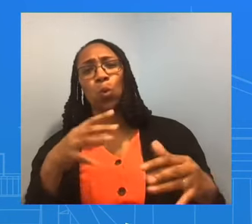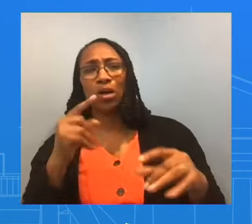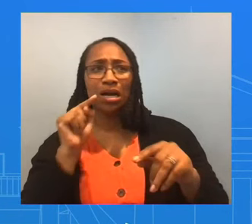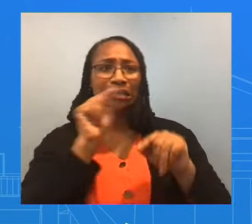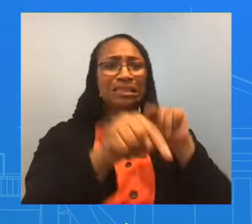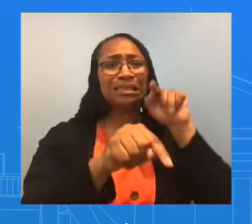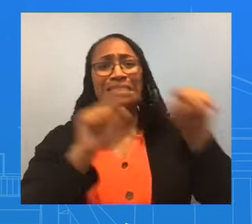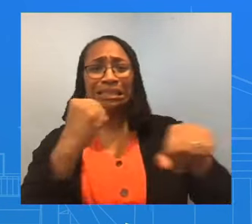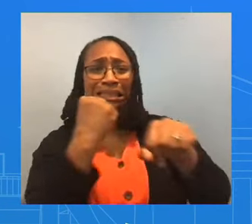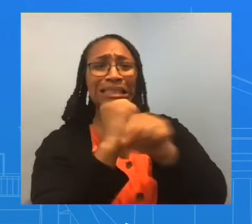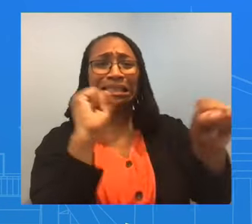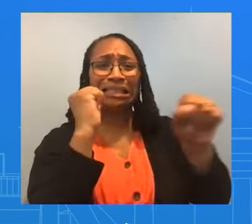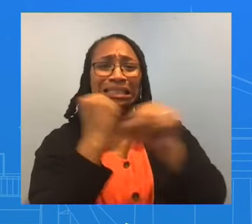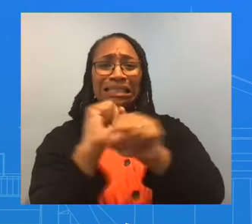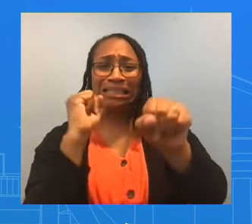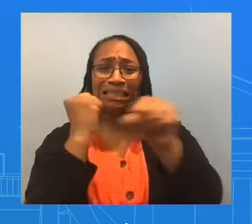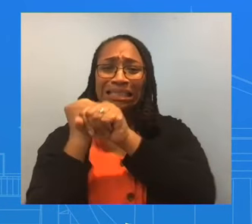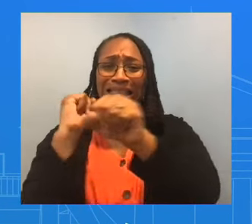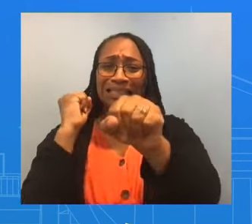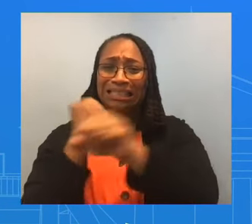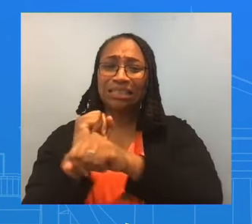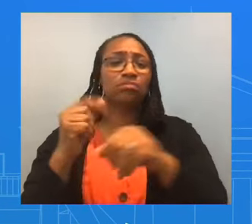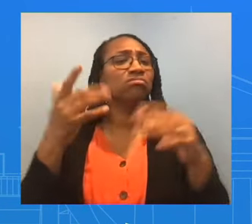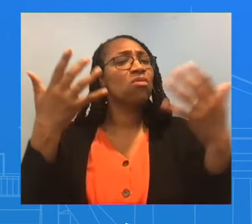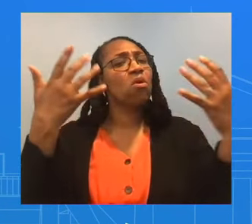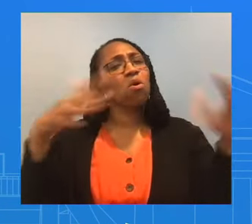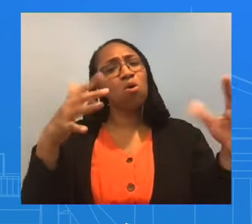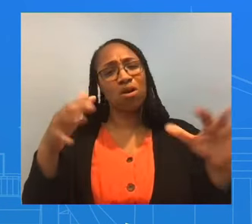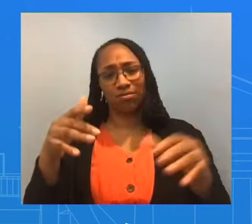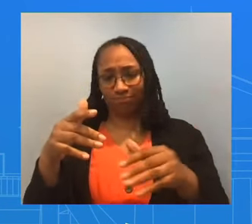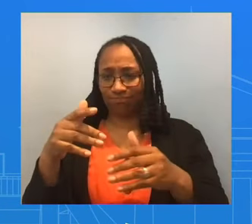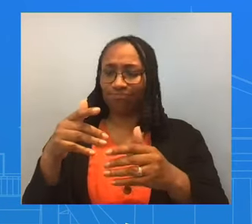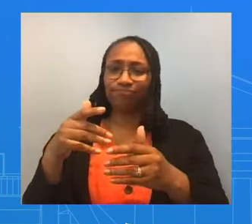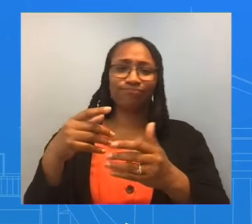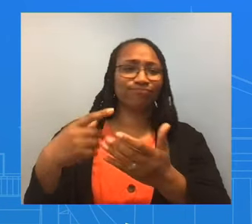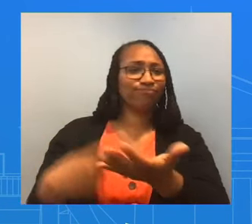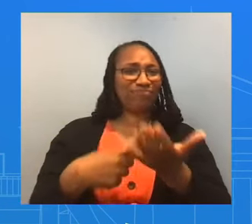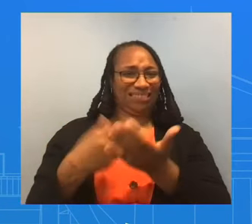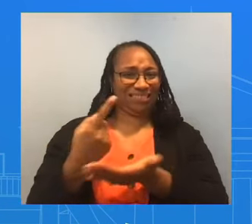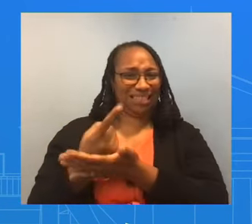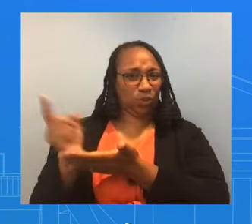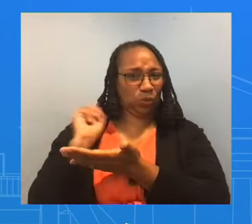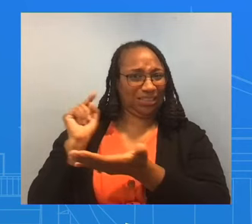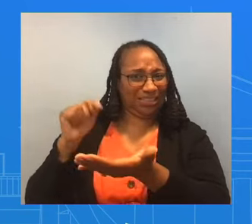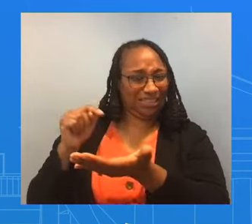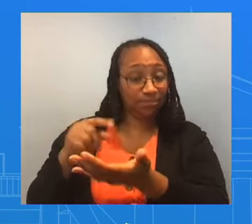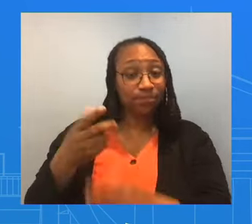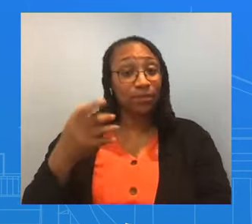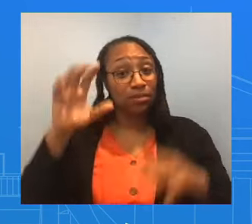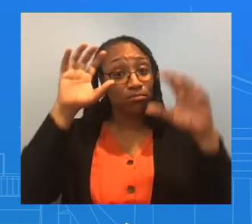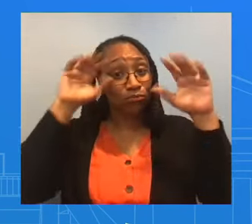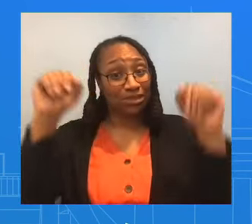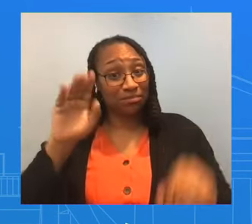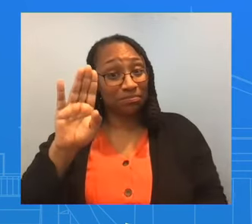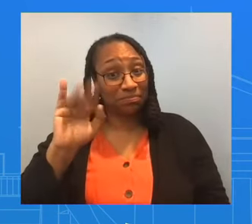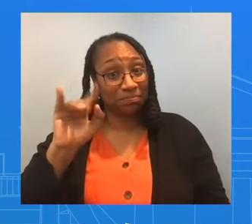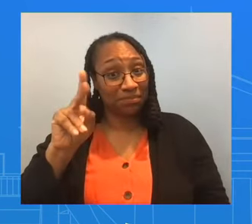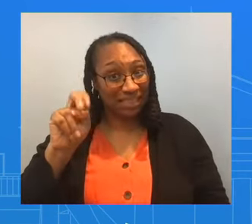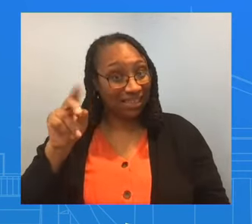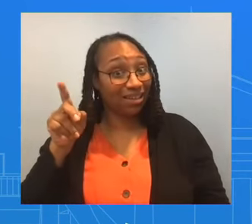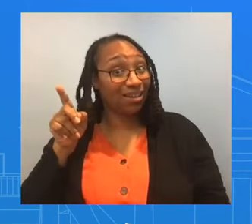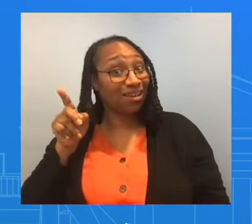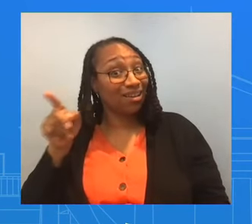week. And then more on the way. President Biden has also directed the National Interagency Fire Center to respond promptly to